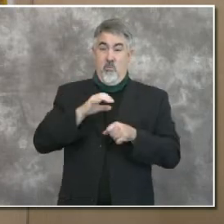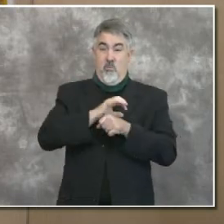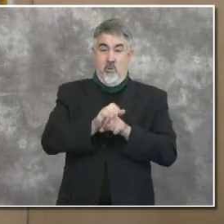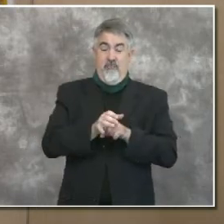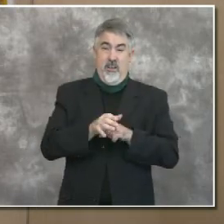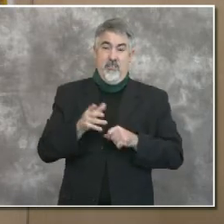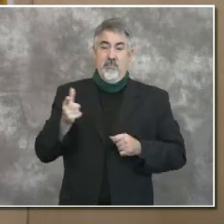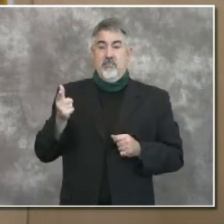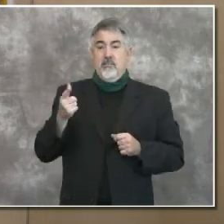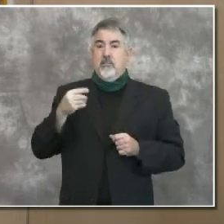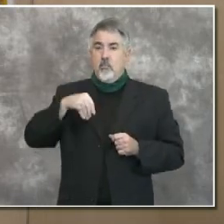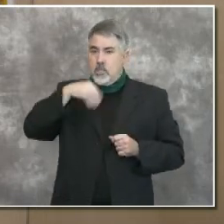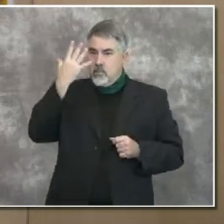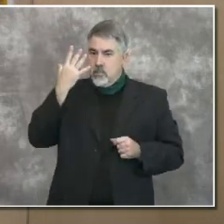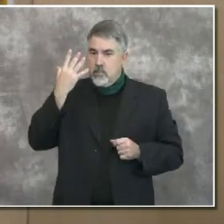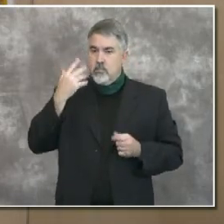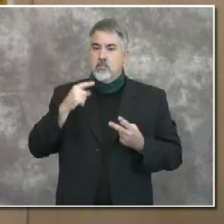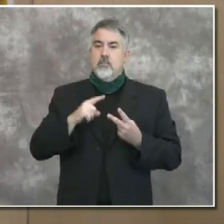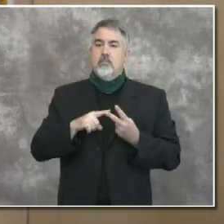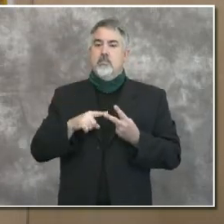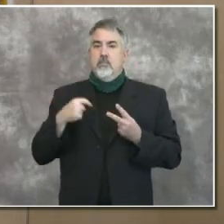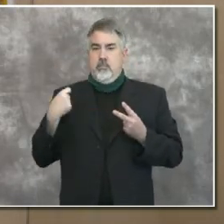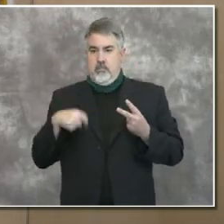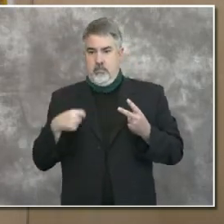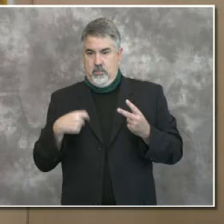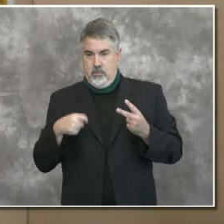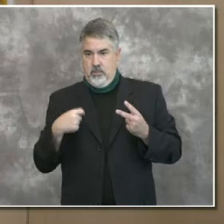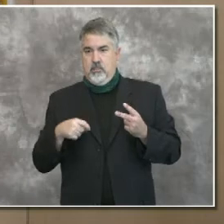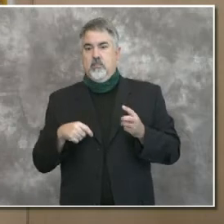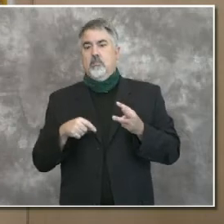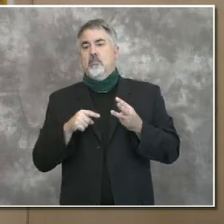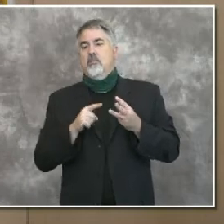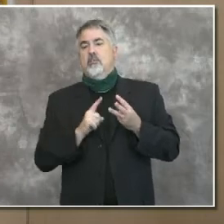by Latinos, followed by Asian Americans.